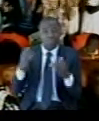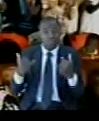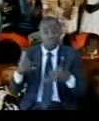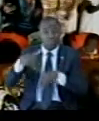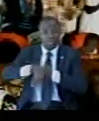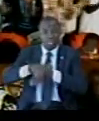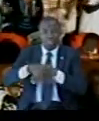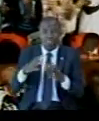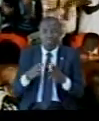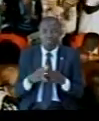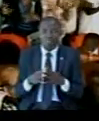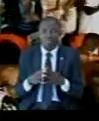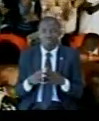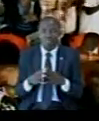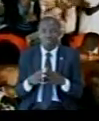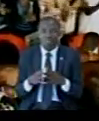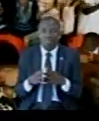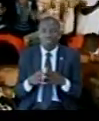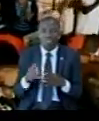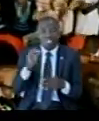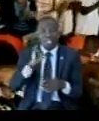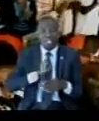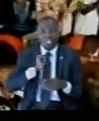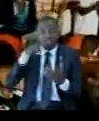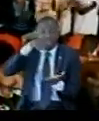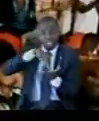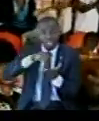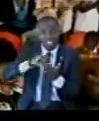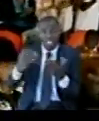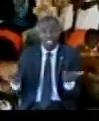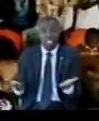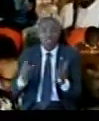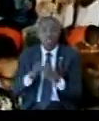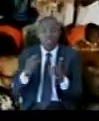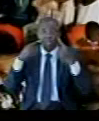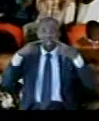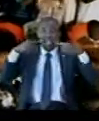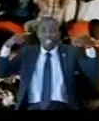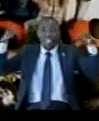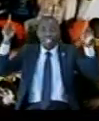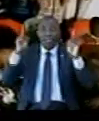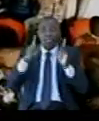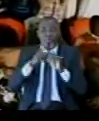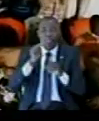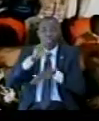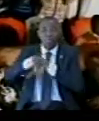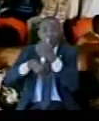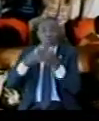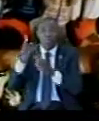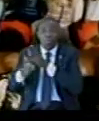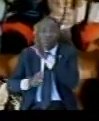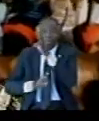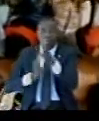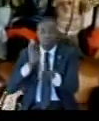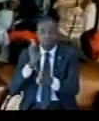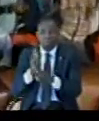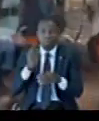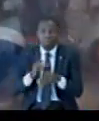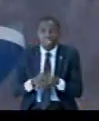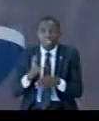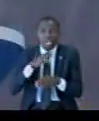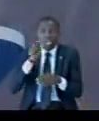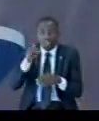Tonight, I'm standing here to announce to the whole world, and you join